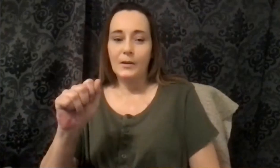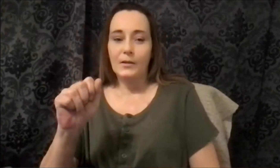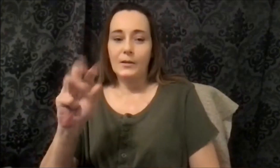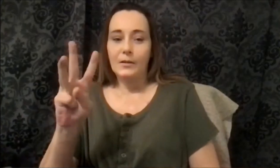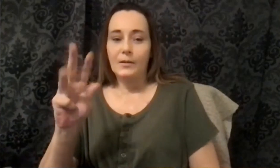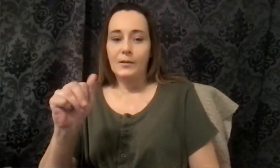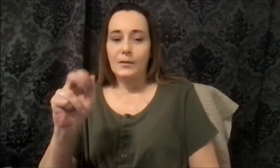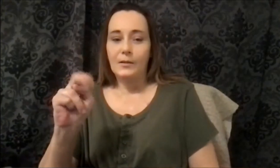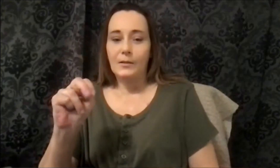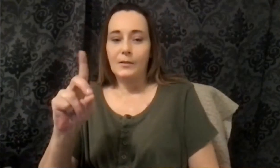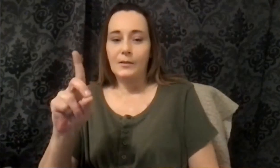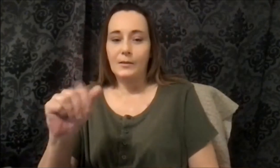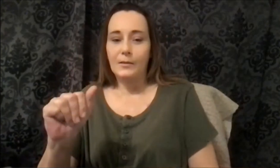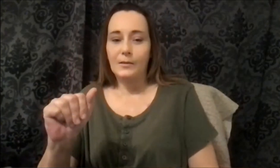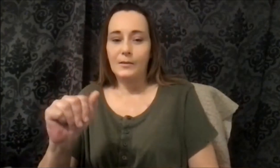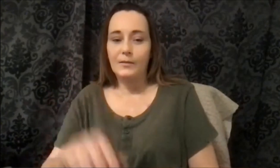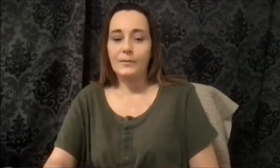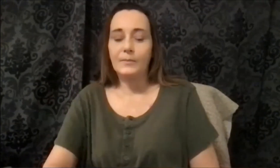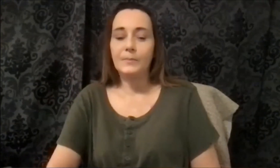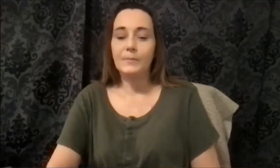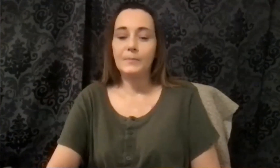question.